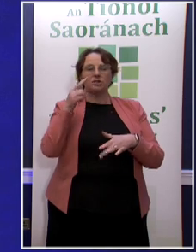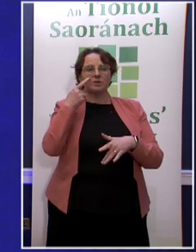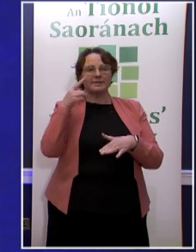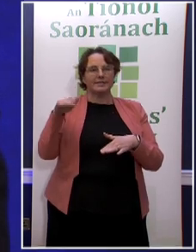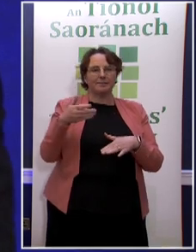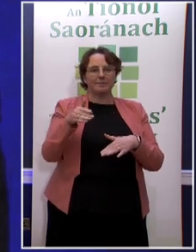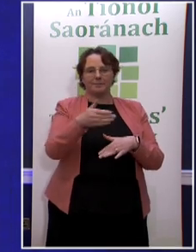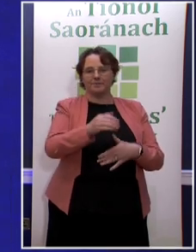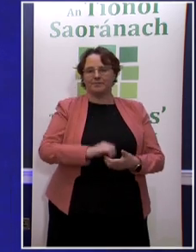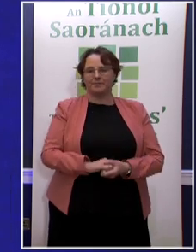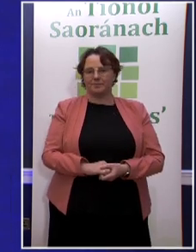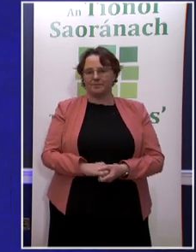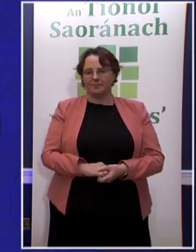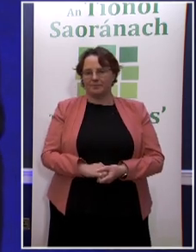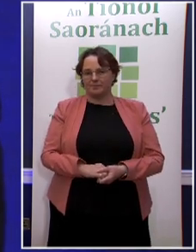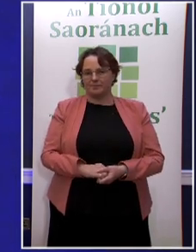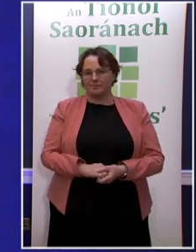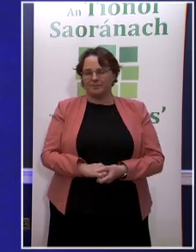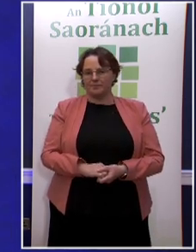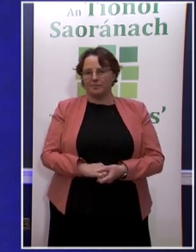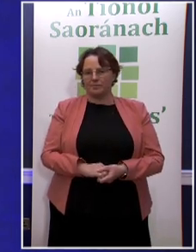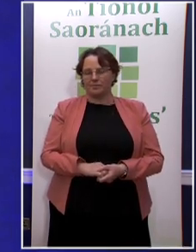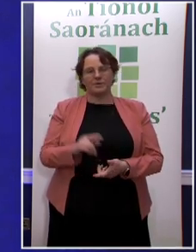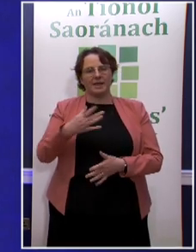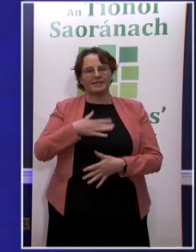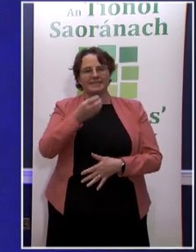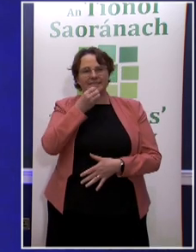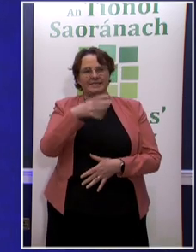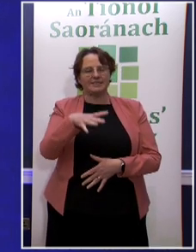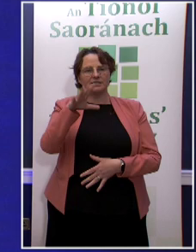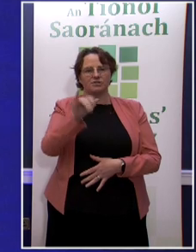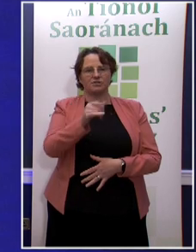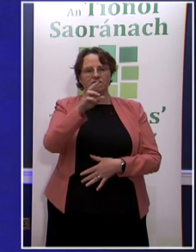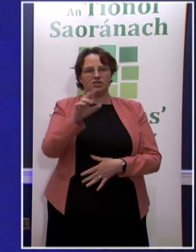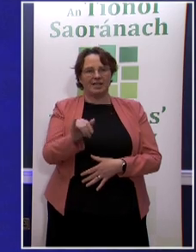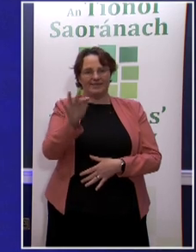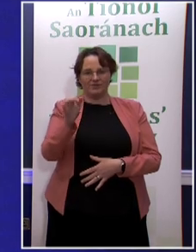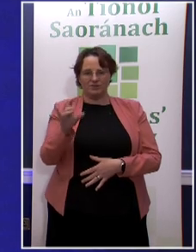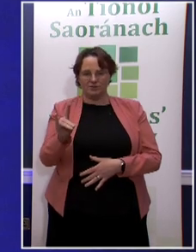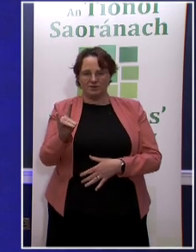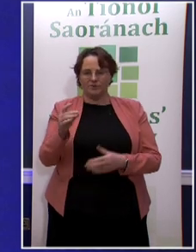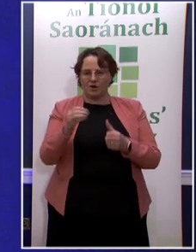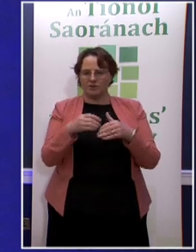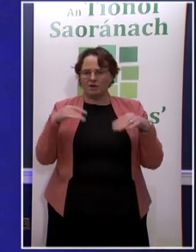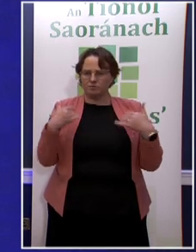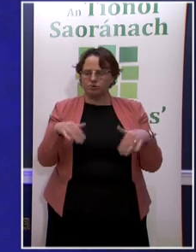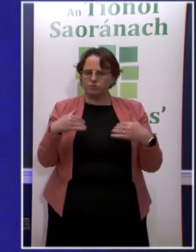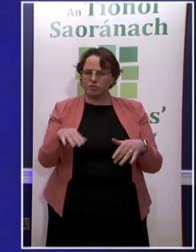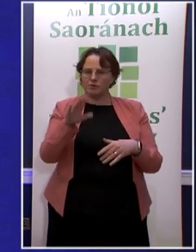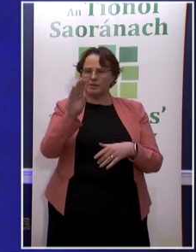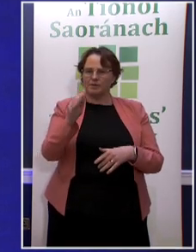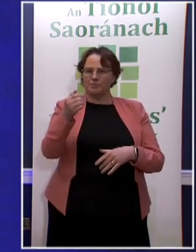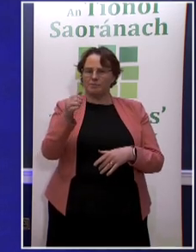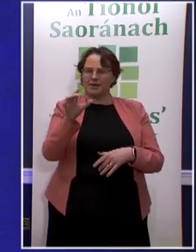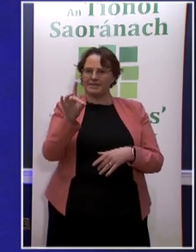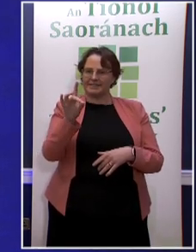jellyfish, which is their staple diet. We also have some really awesome creatures like this basking shark. This is the